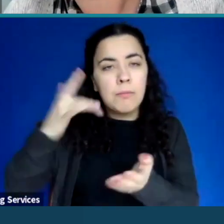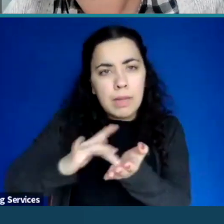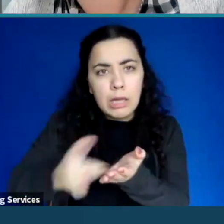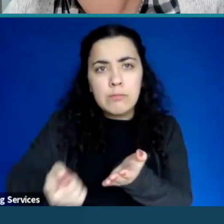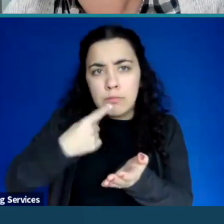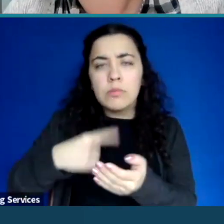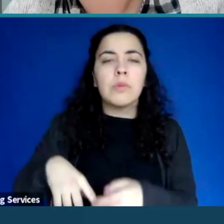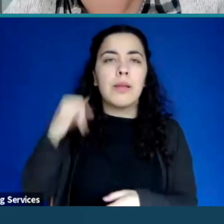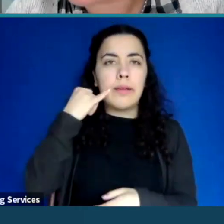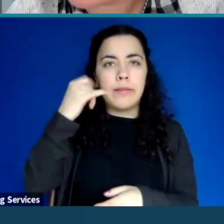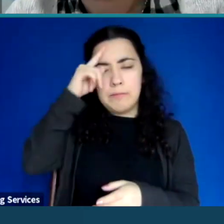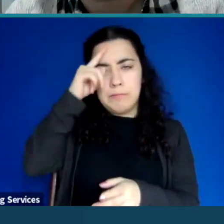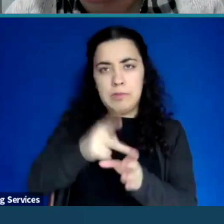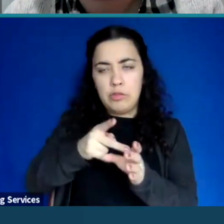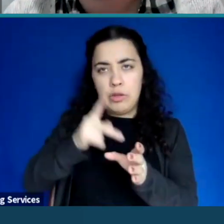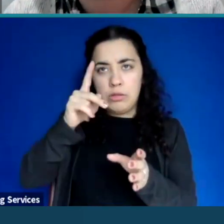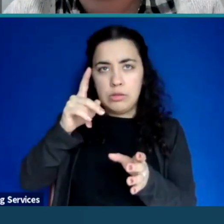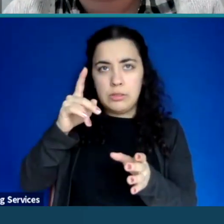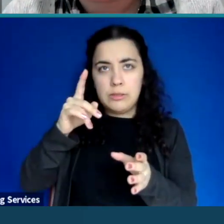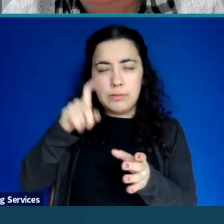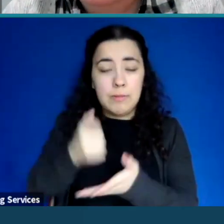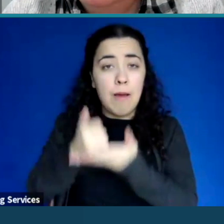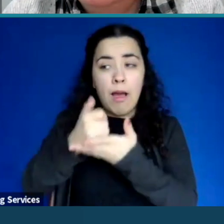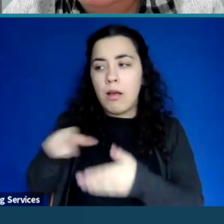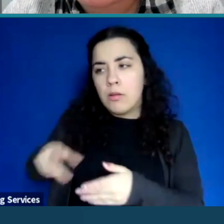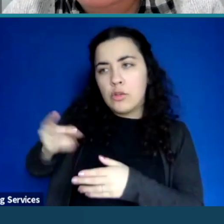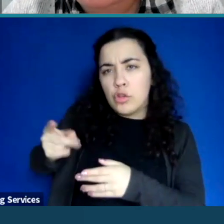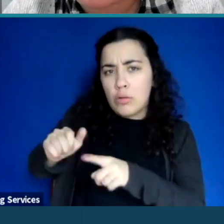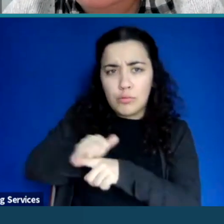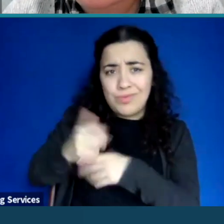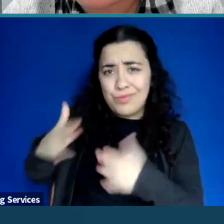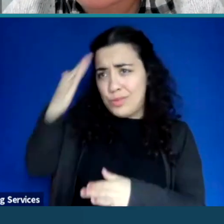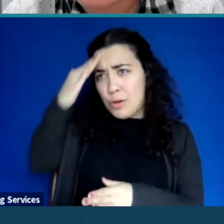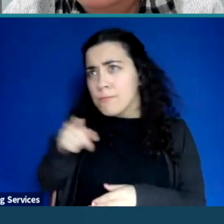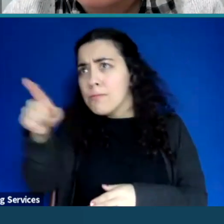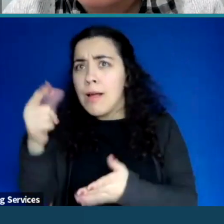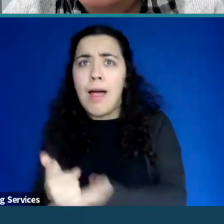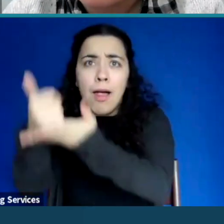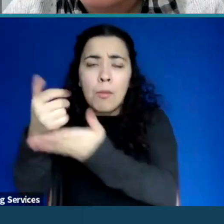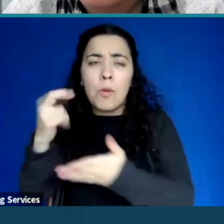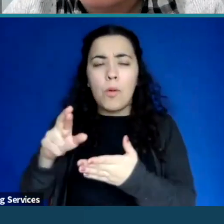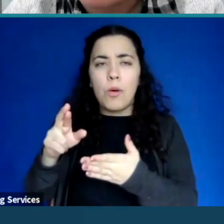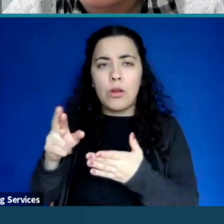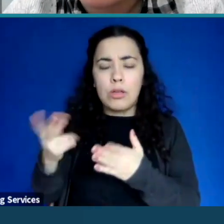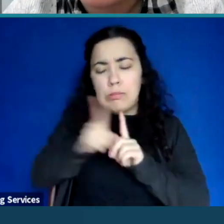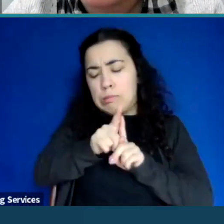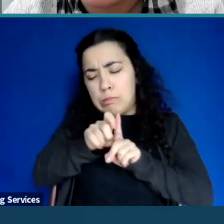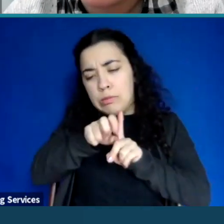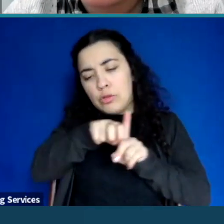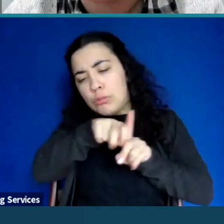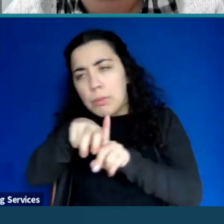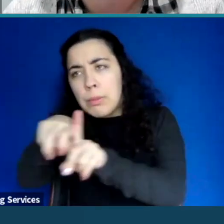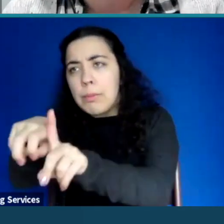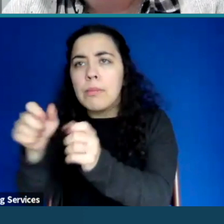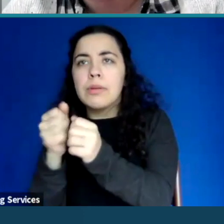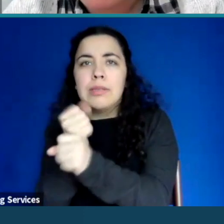a psychiatric episode, they can be trained to go get help for them. They can be trained to get them to a safe location. There are seizure alert